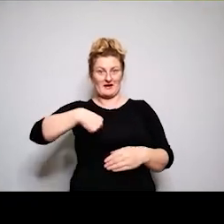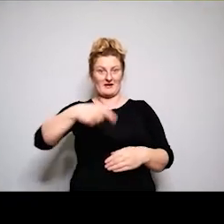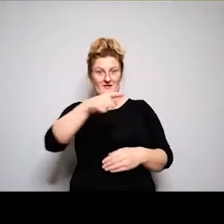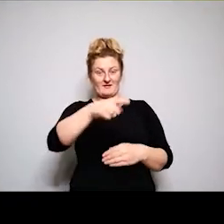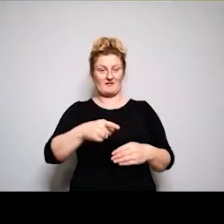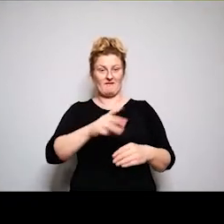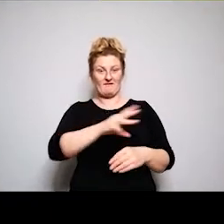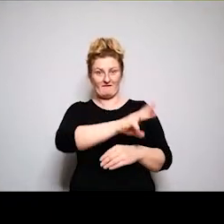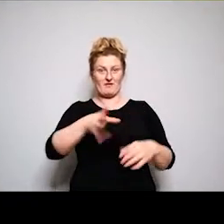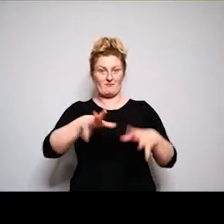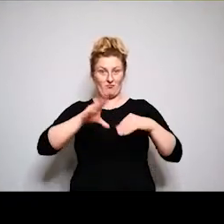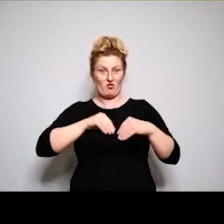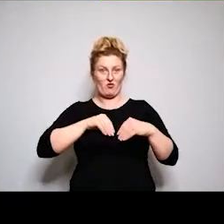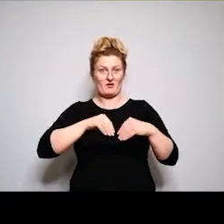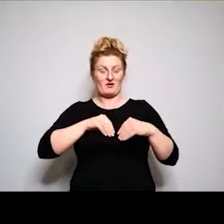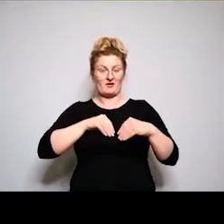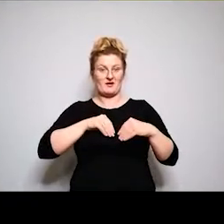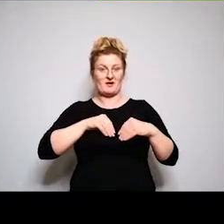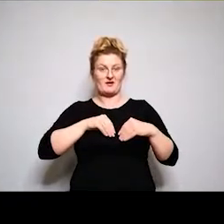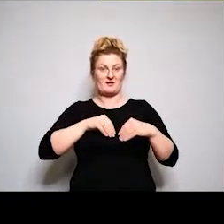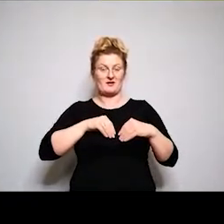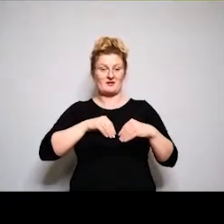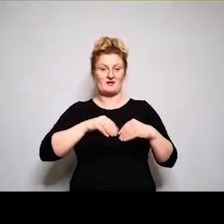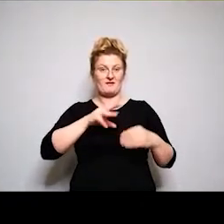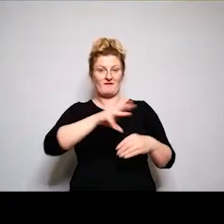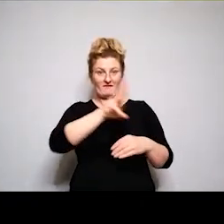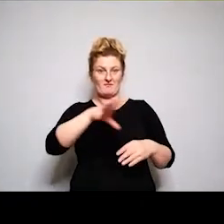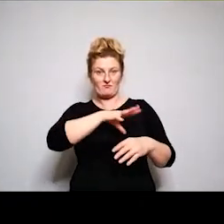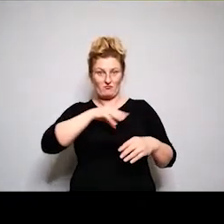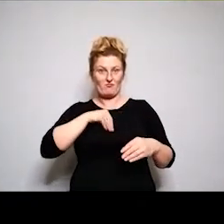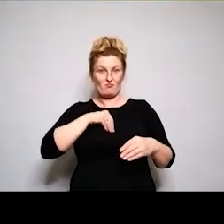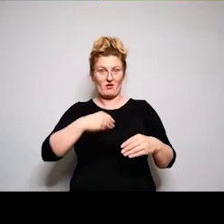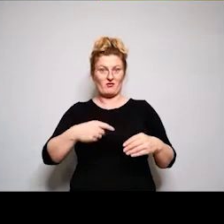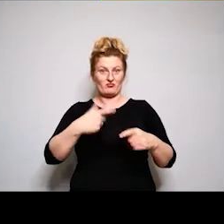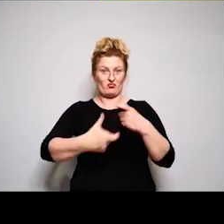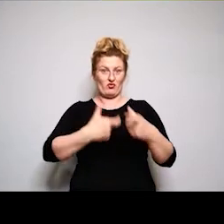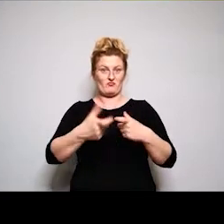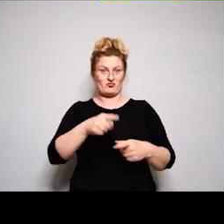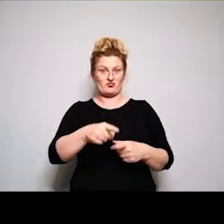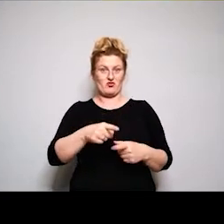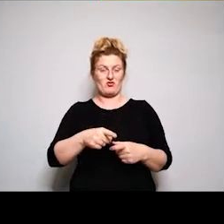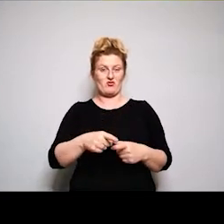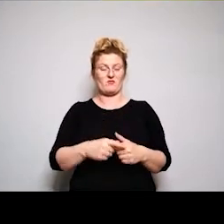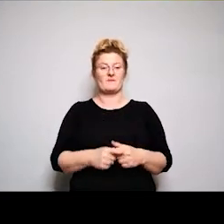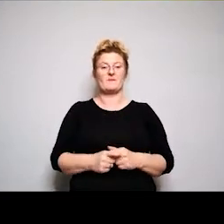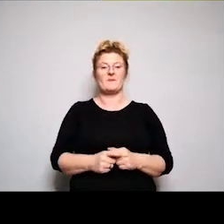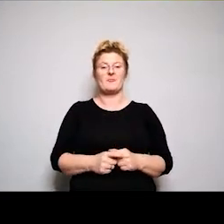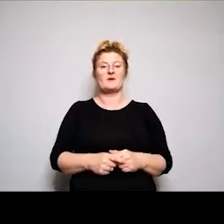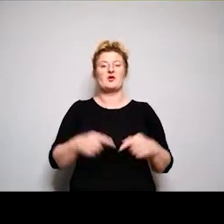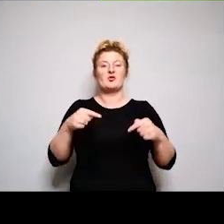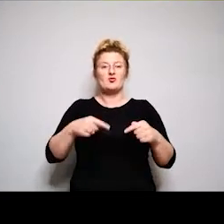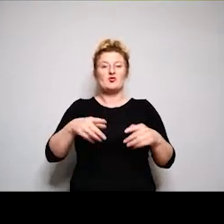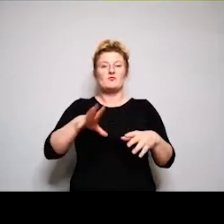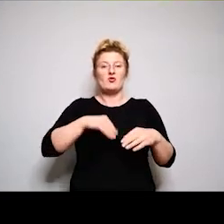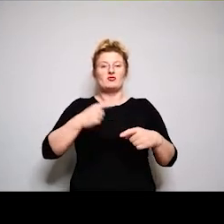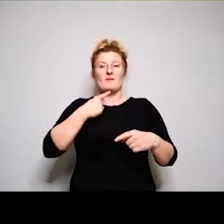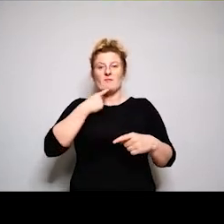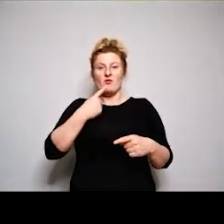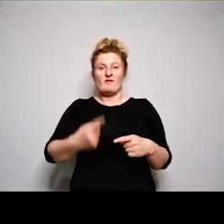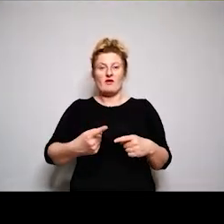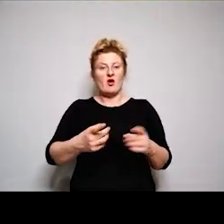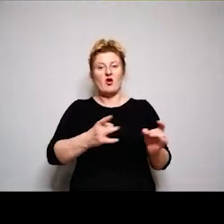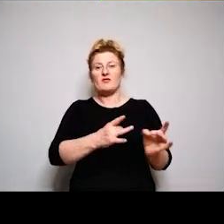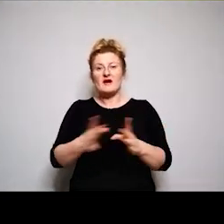And I was like, okay, we're gonna do it, you know, like the how was not in my mind in that moment, but I said yes, because it was a